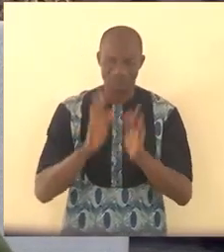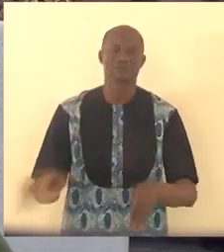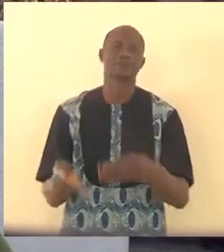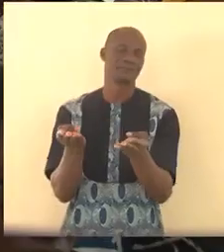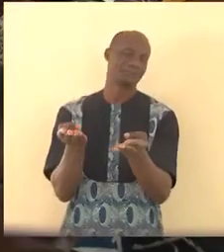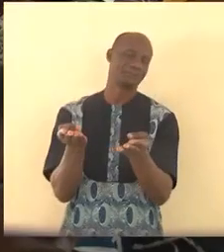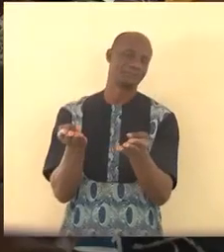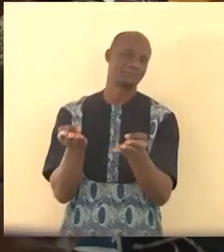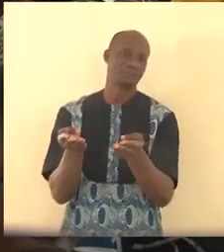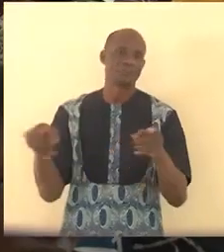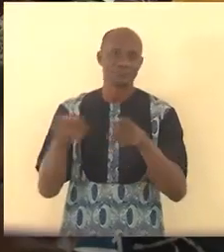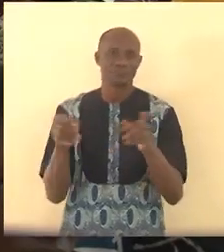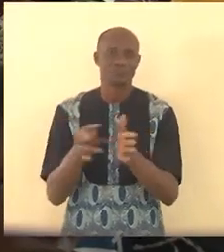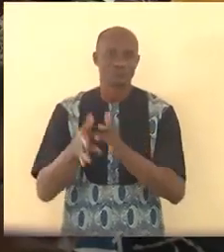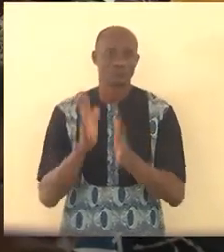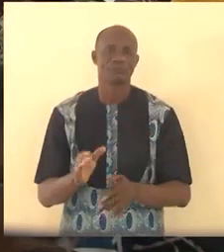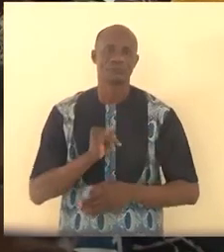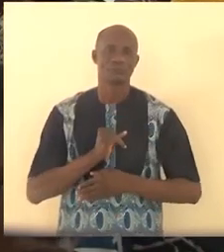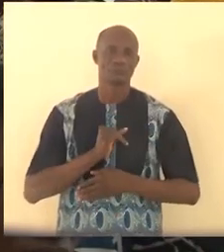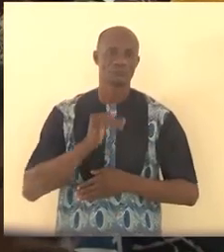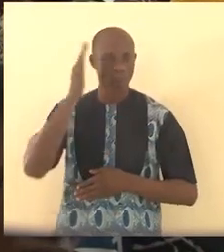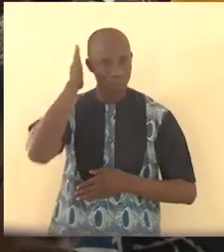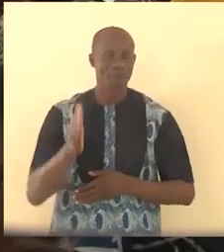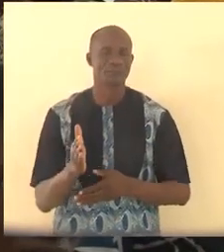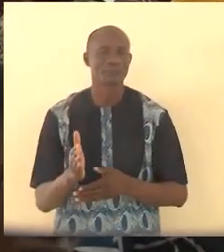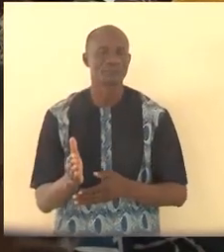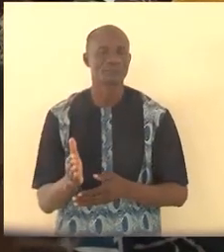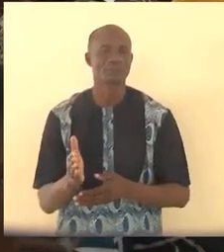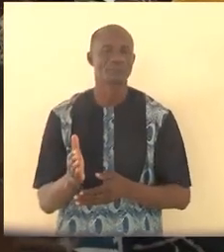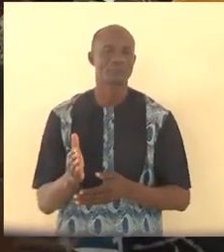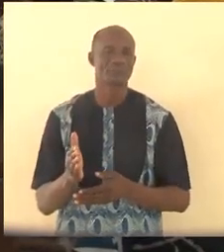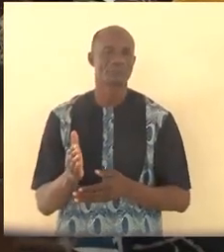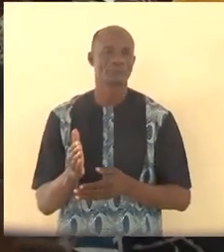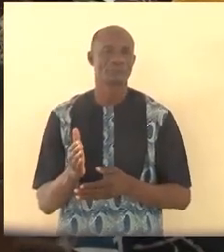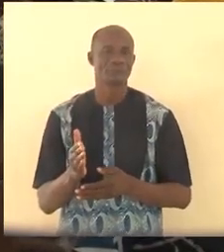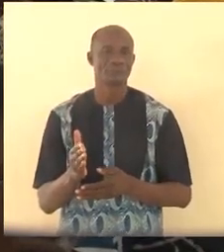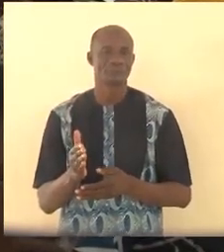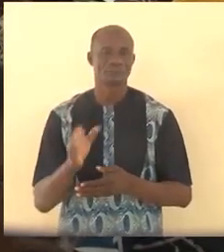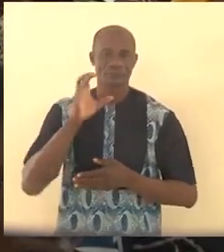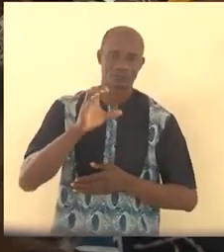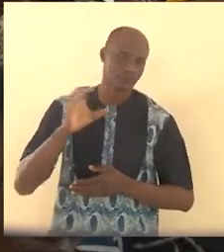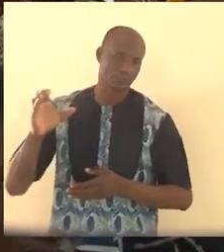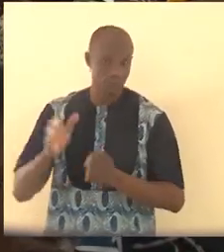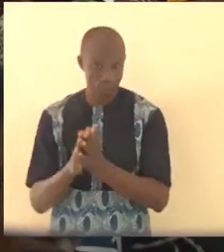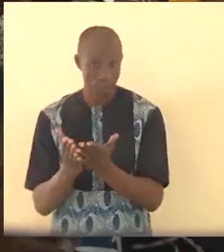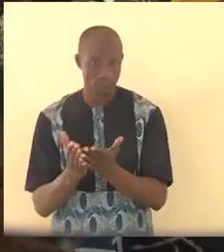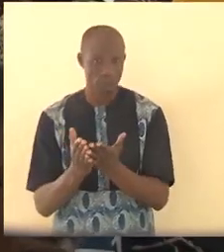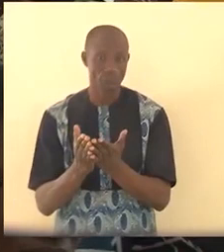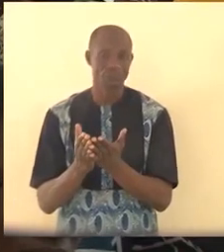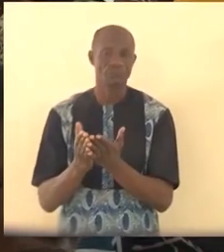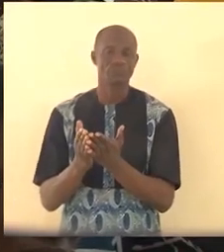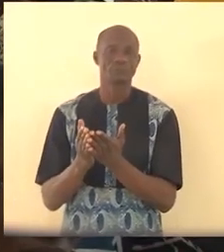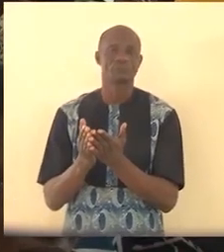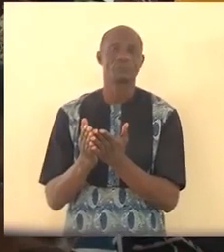provide? As a Christian, I would turn to the catechism book. The